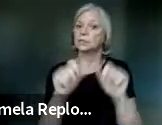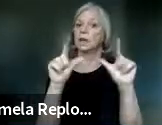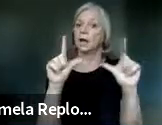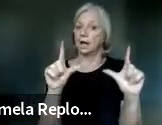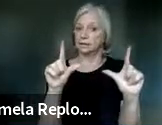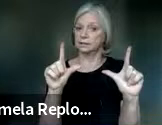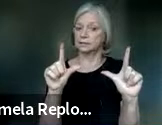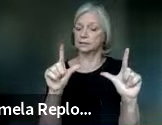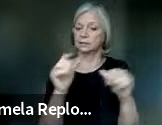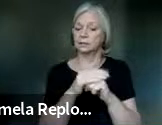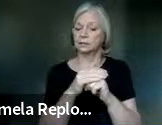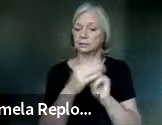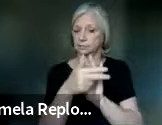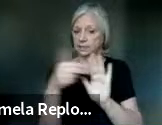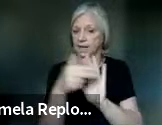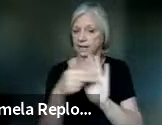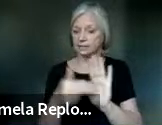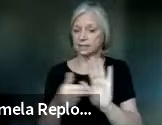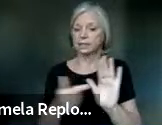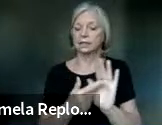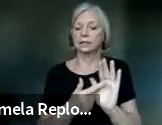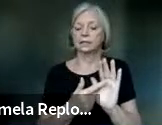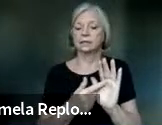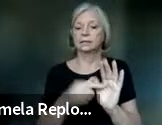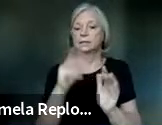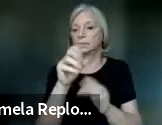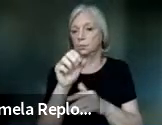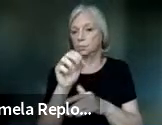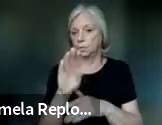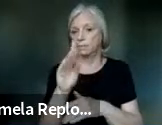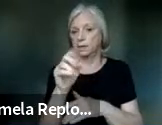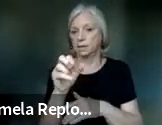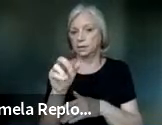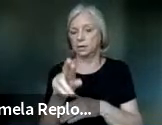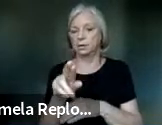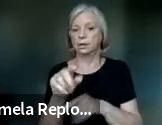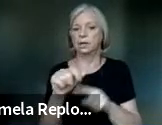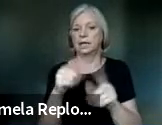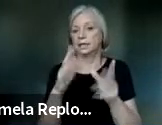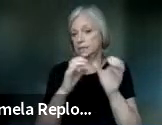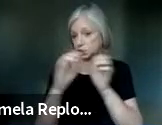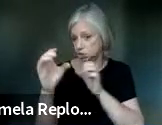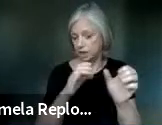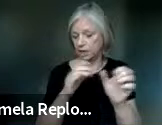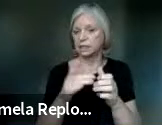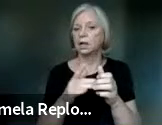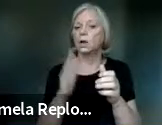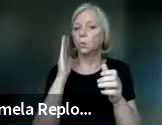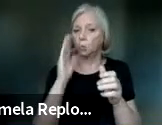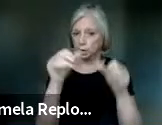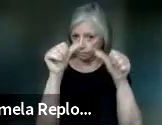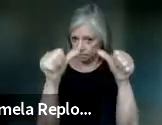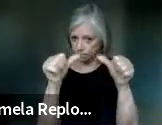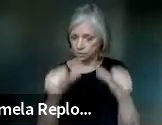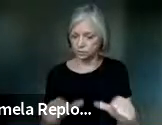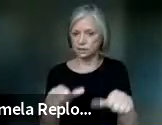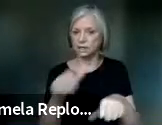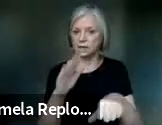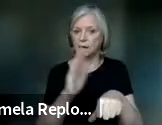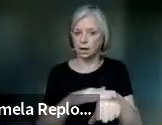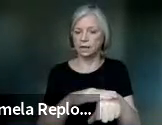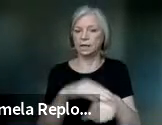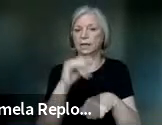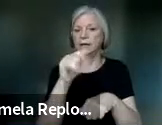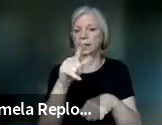a recording of this webinar and the chat Q&A that was all put up will be posted up on the Alameda County